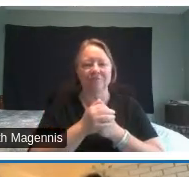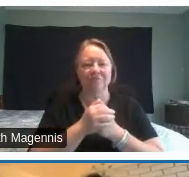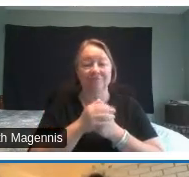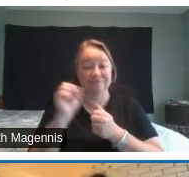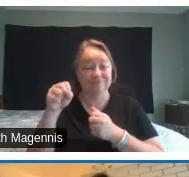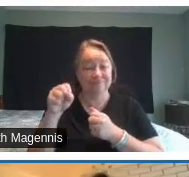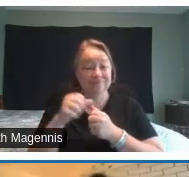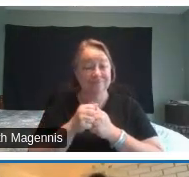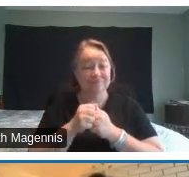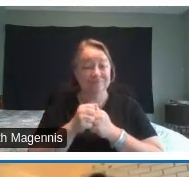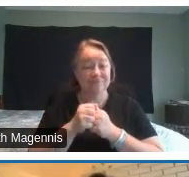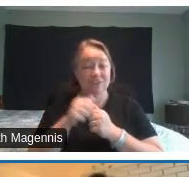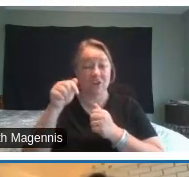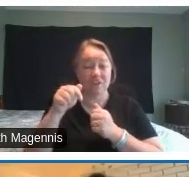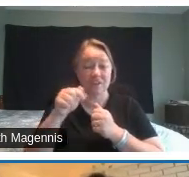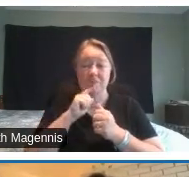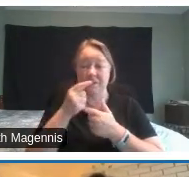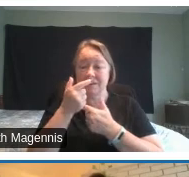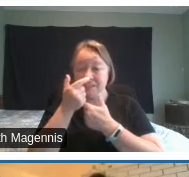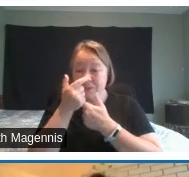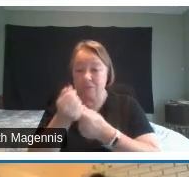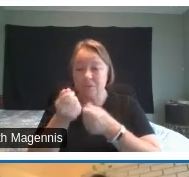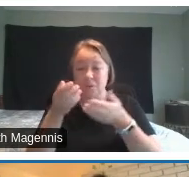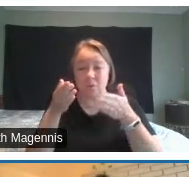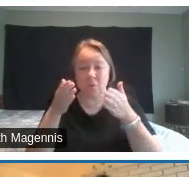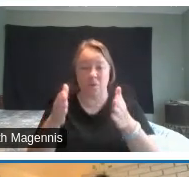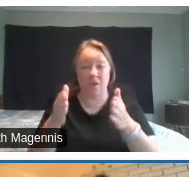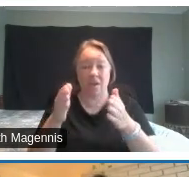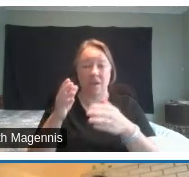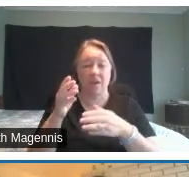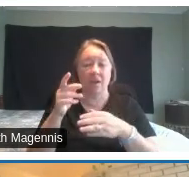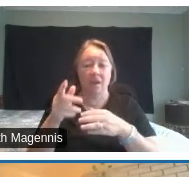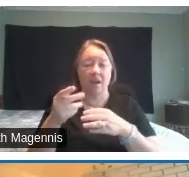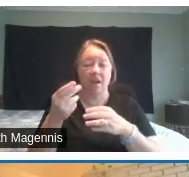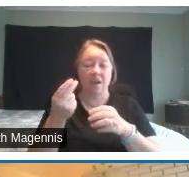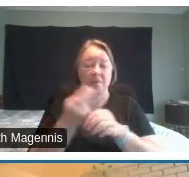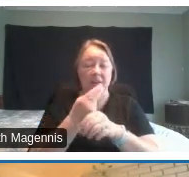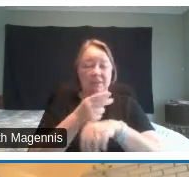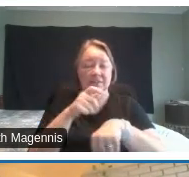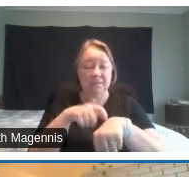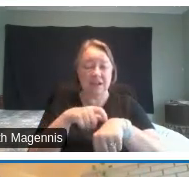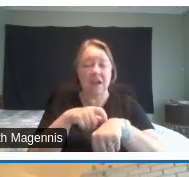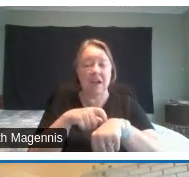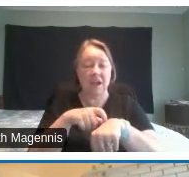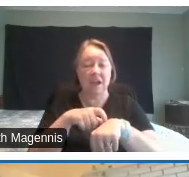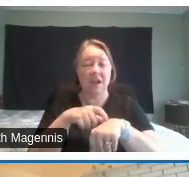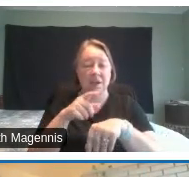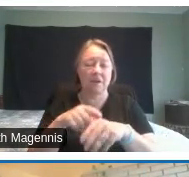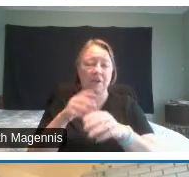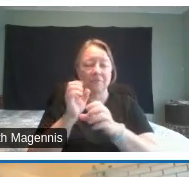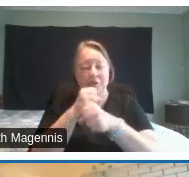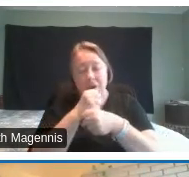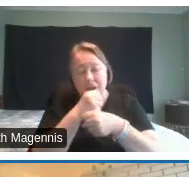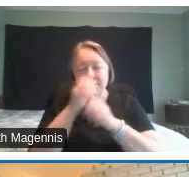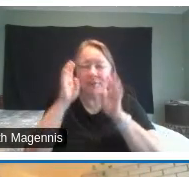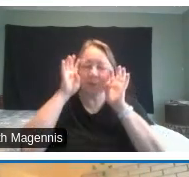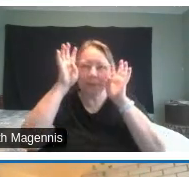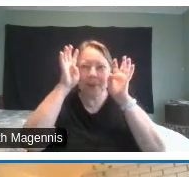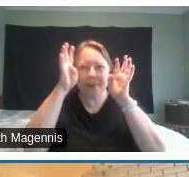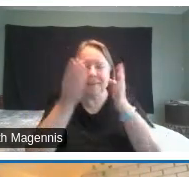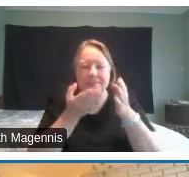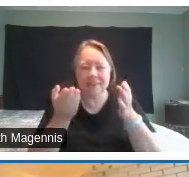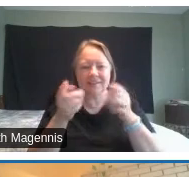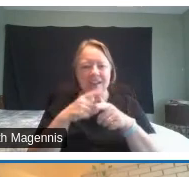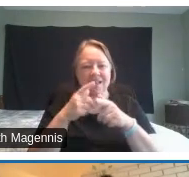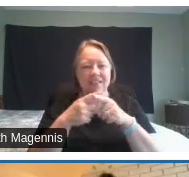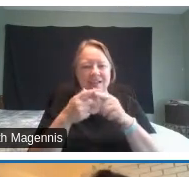Yeah, so this is an interesting way of people, spending some time like crafting, creating stuff, and then at some point